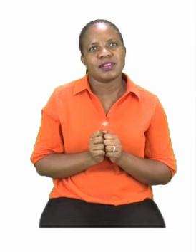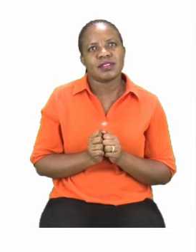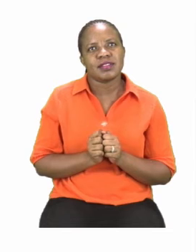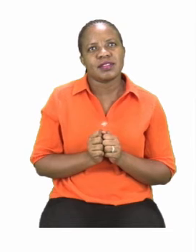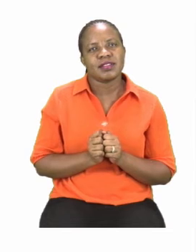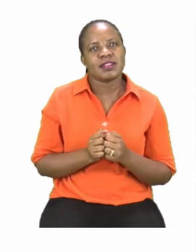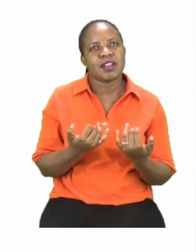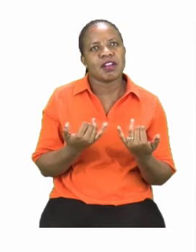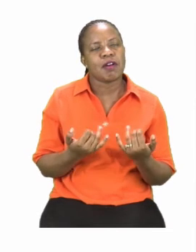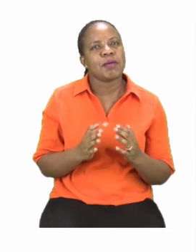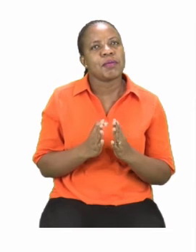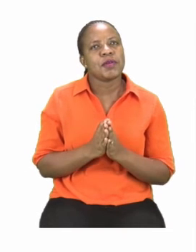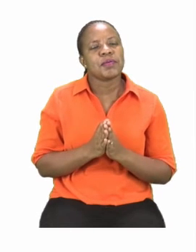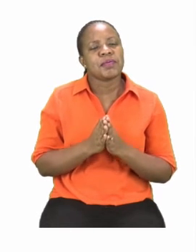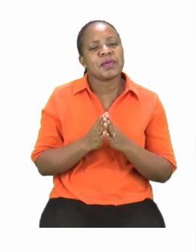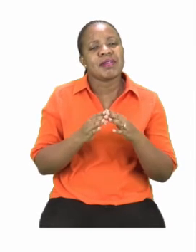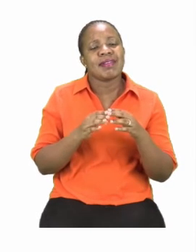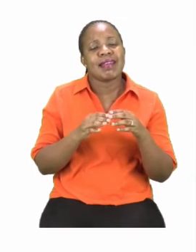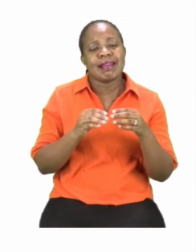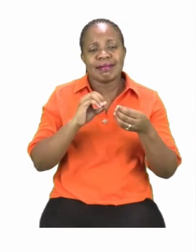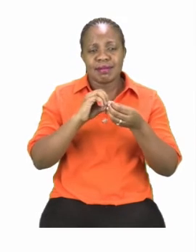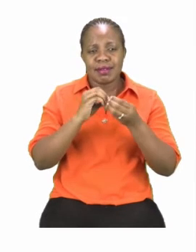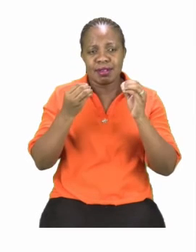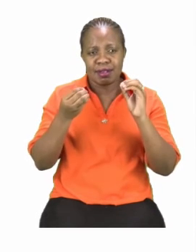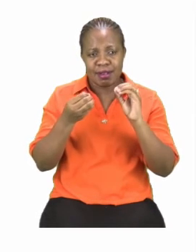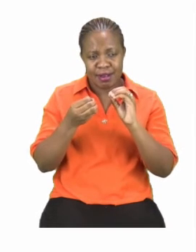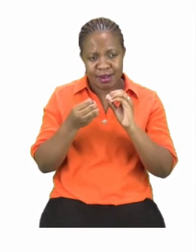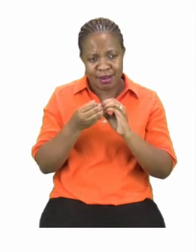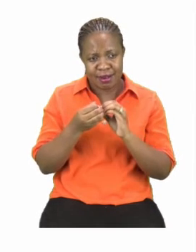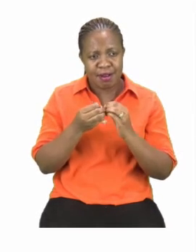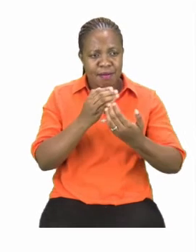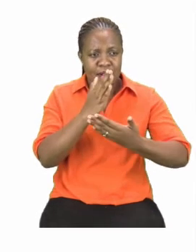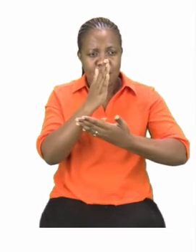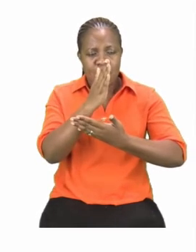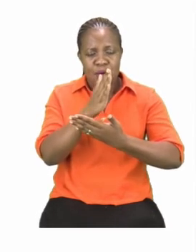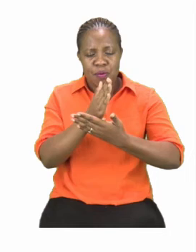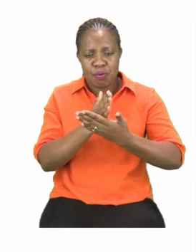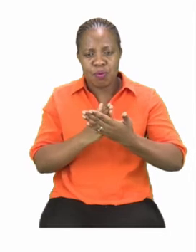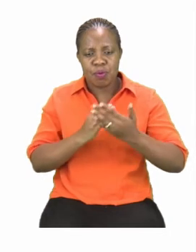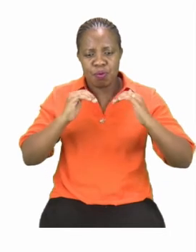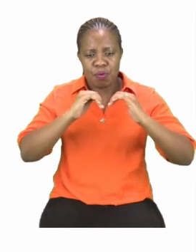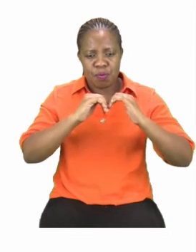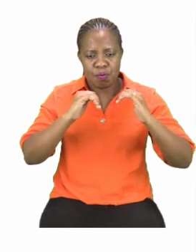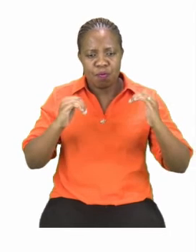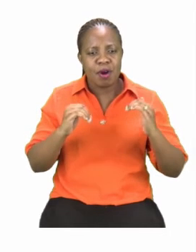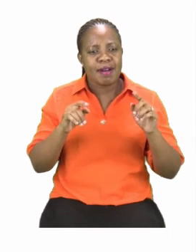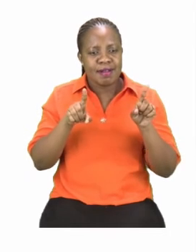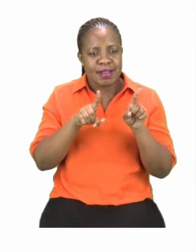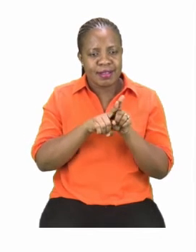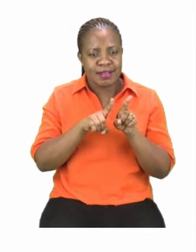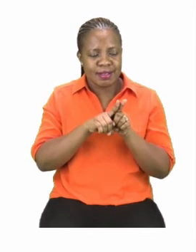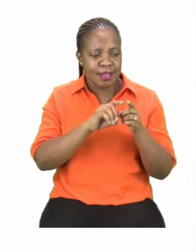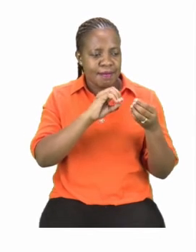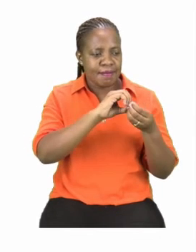they are using the word they, which means you are not included there.